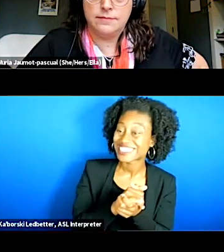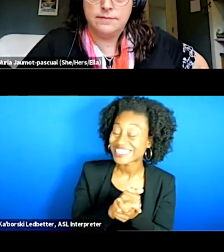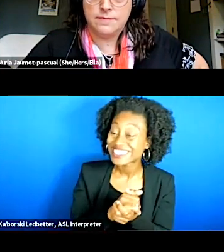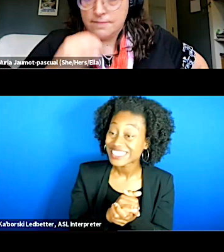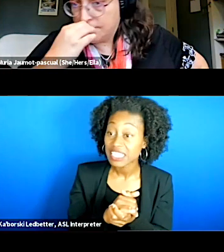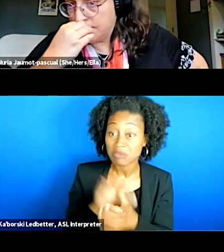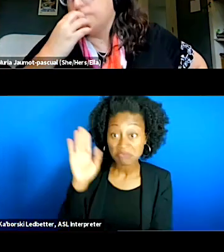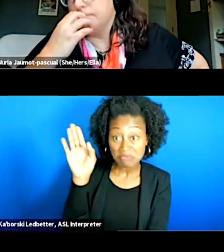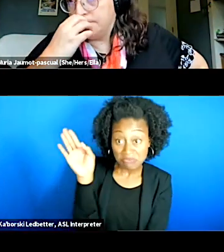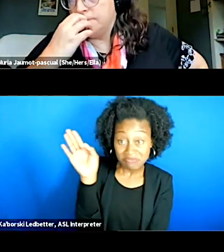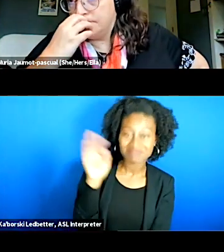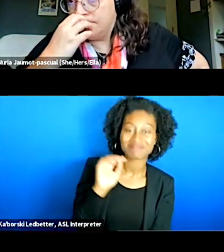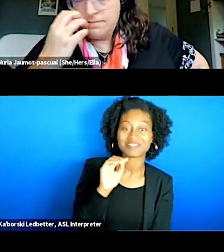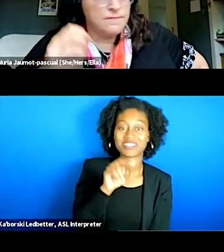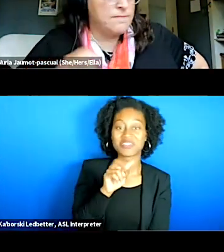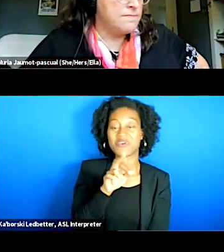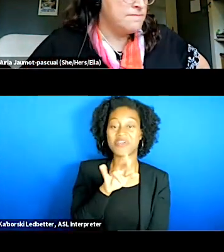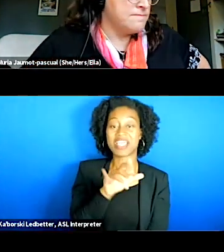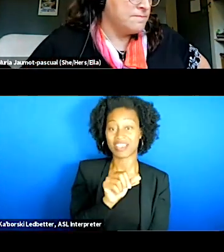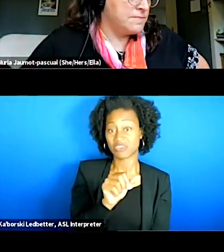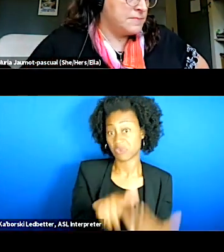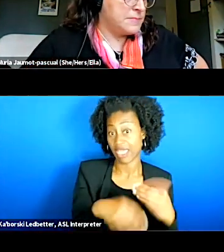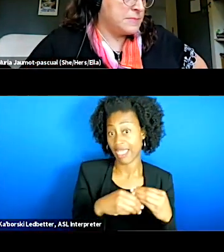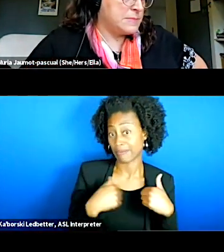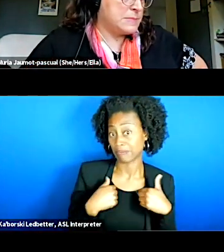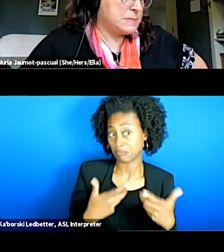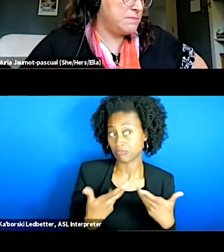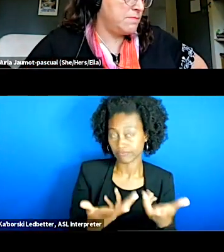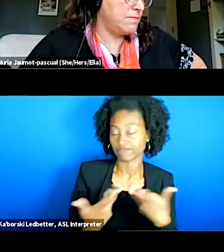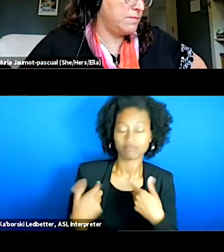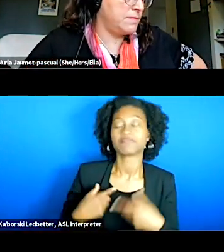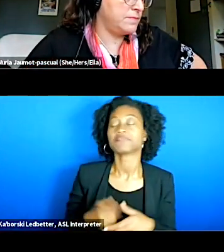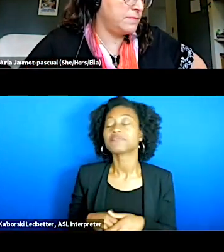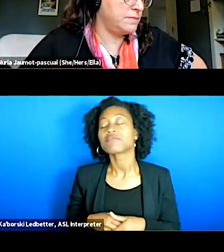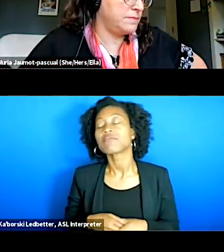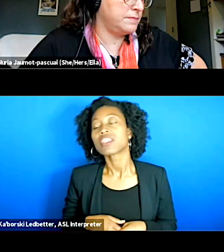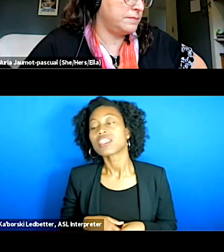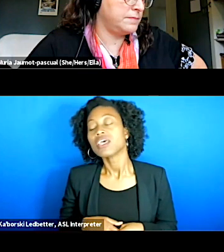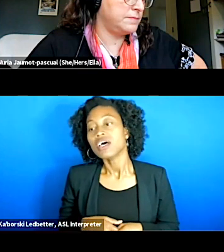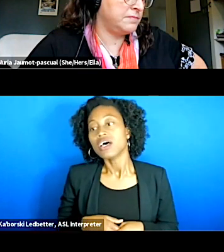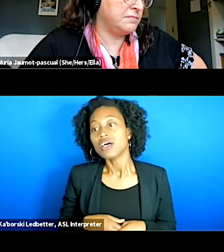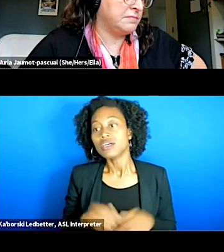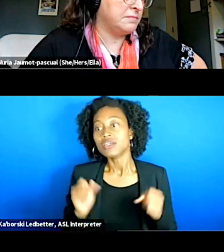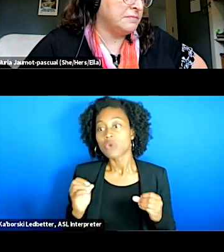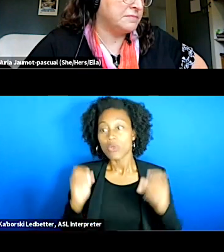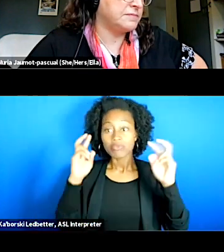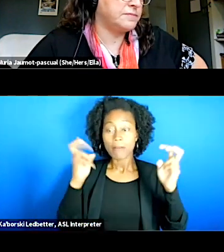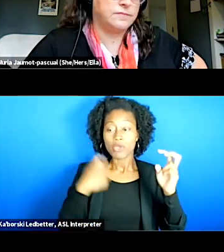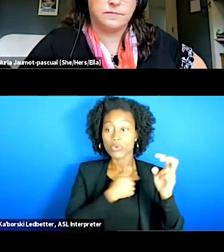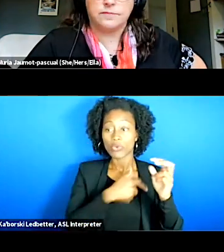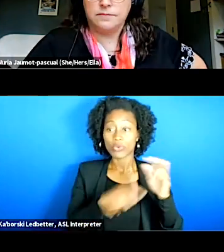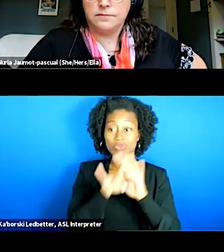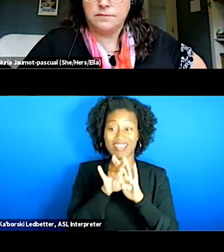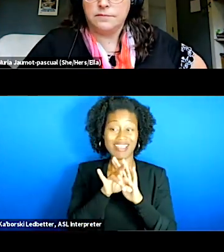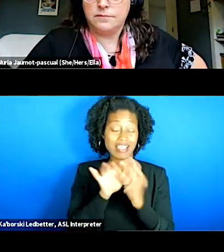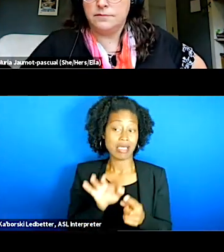I can take this one, Nuria, and you can add. So the topic we chose, especially when